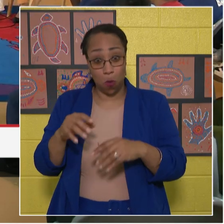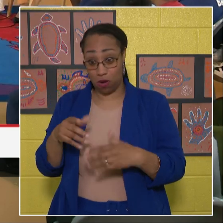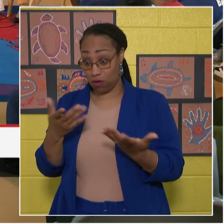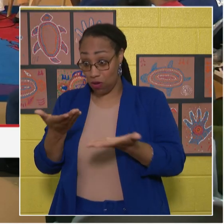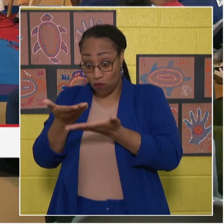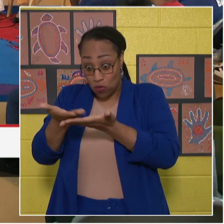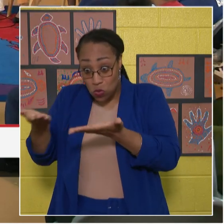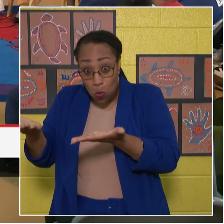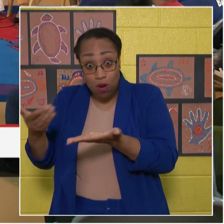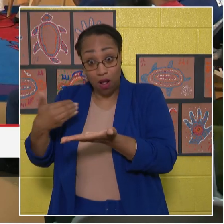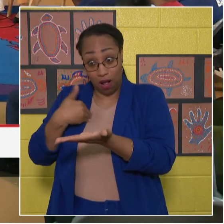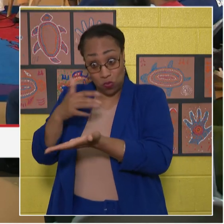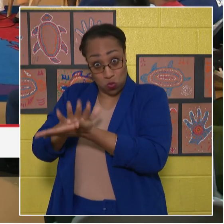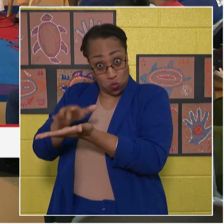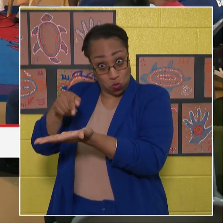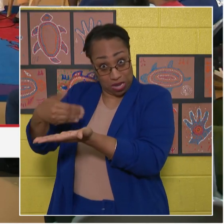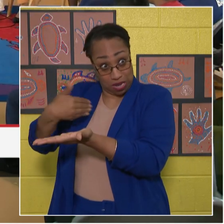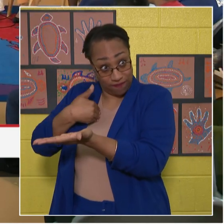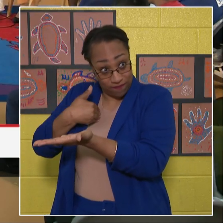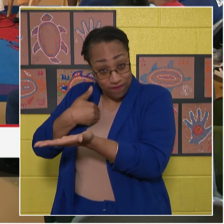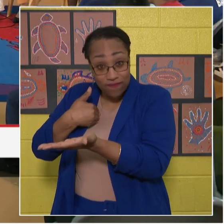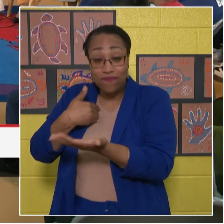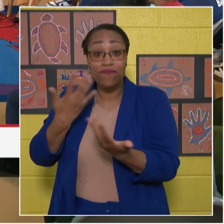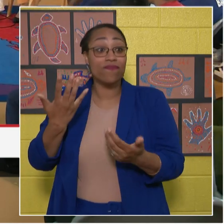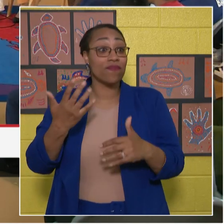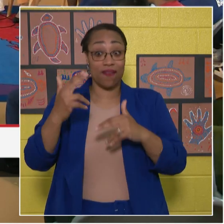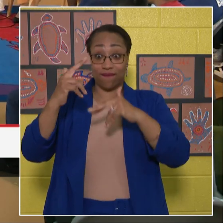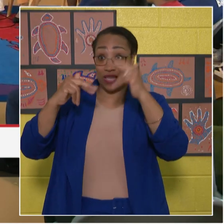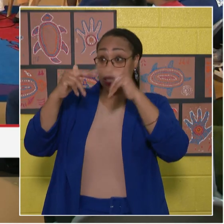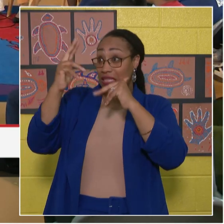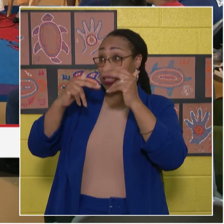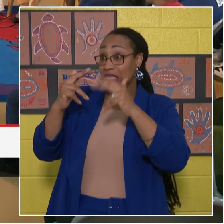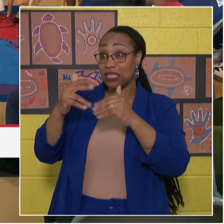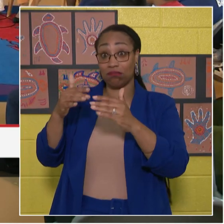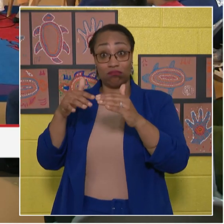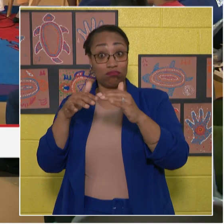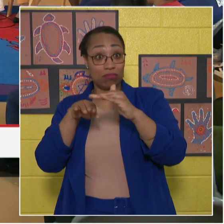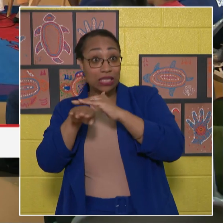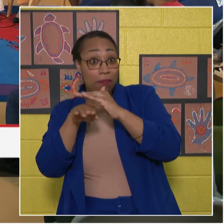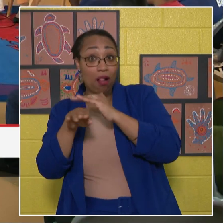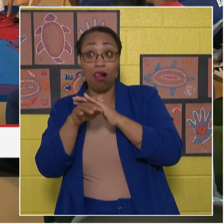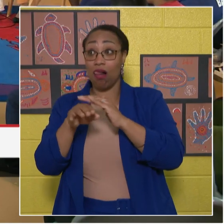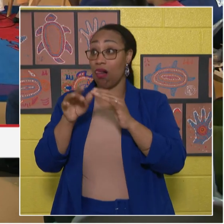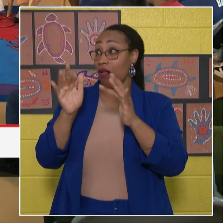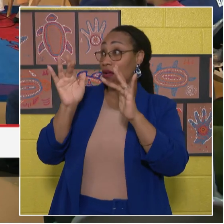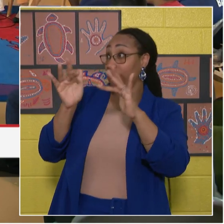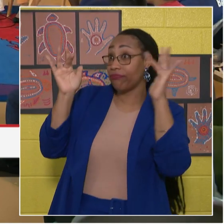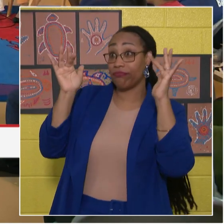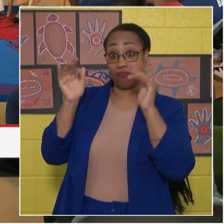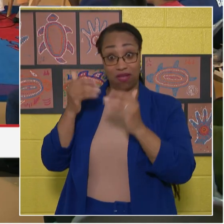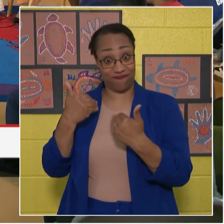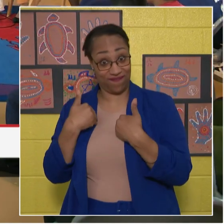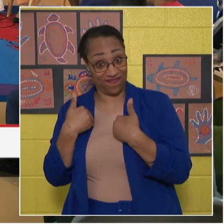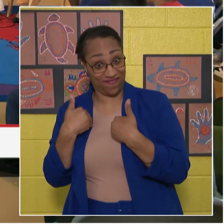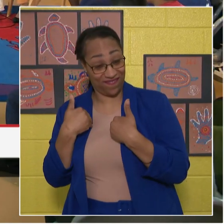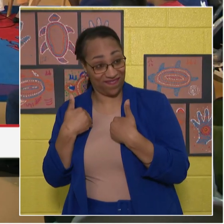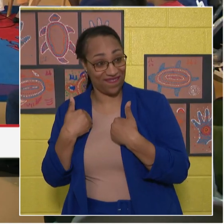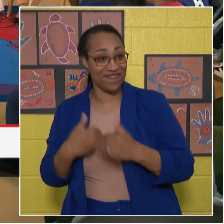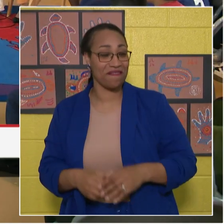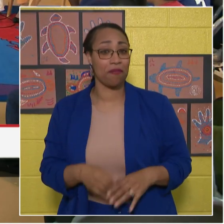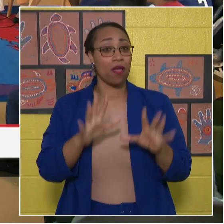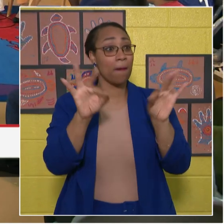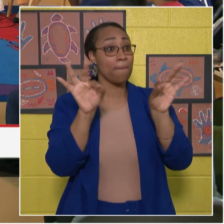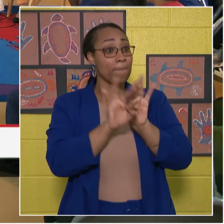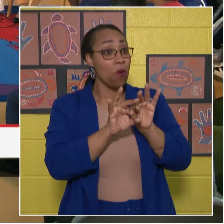nice school buildings, but most importantly, that the adults at your school, the teachers and the staff are